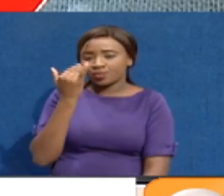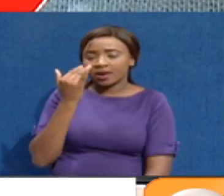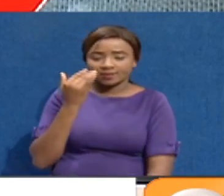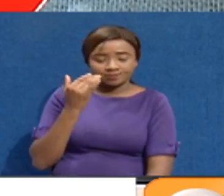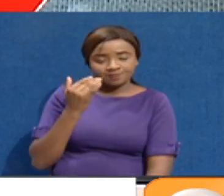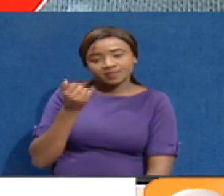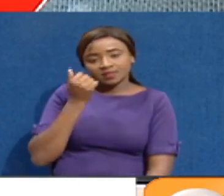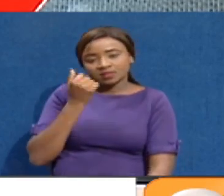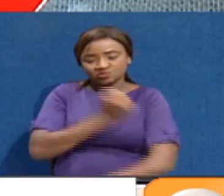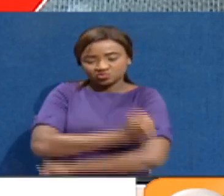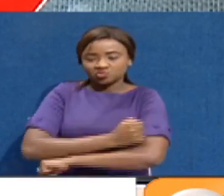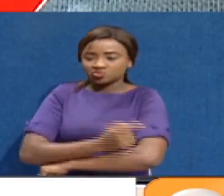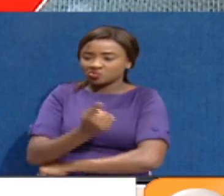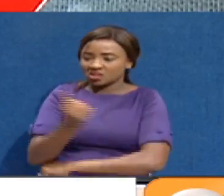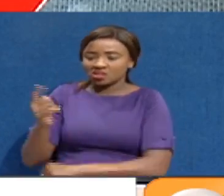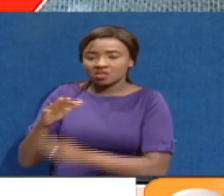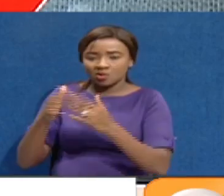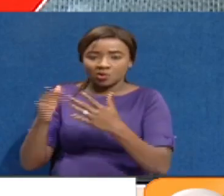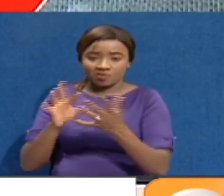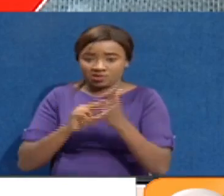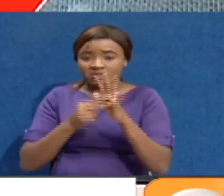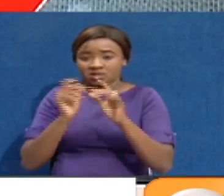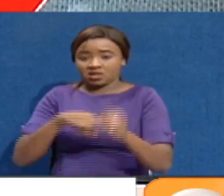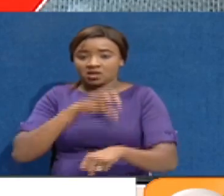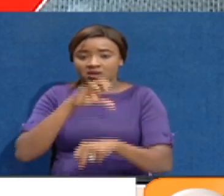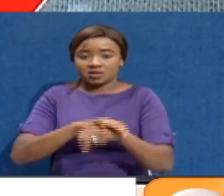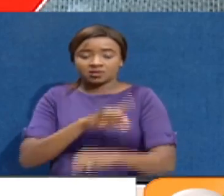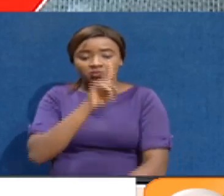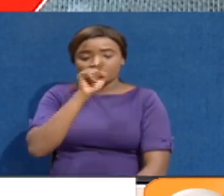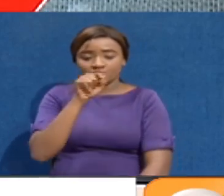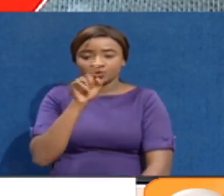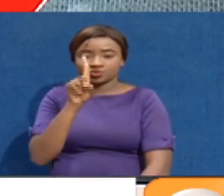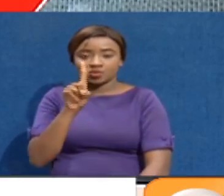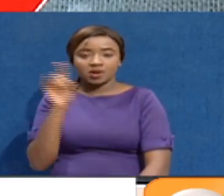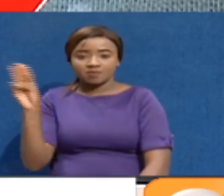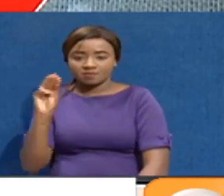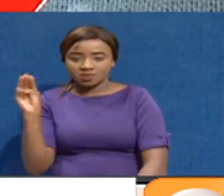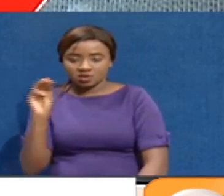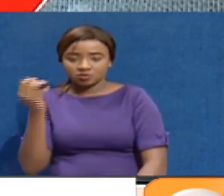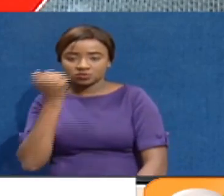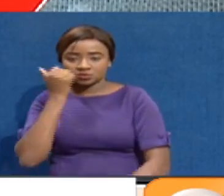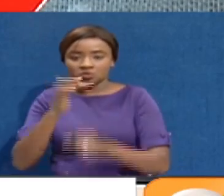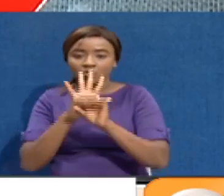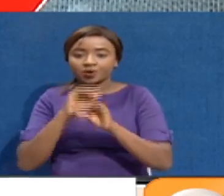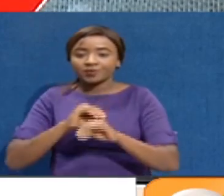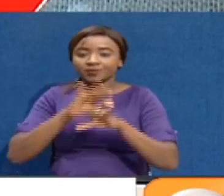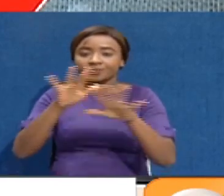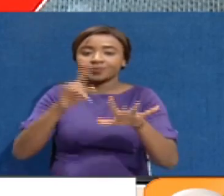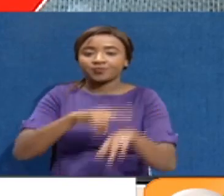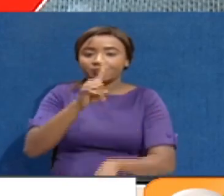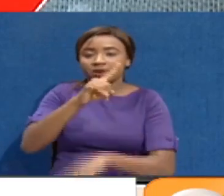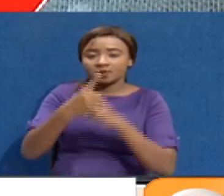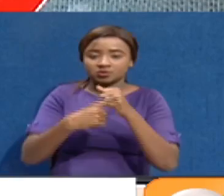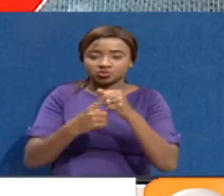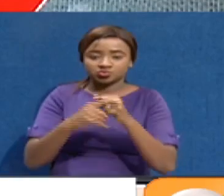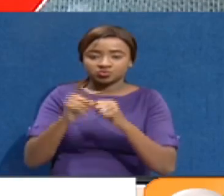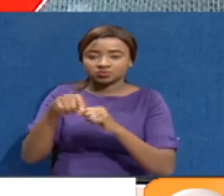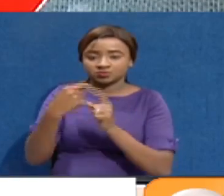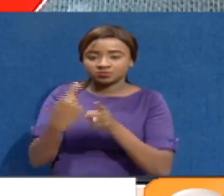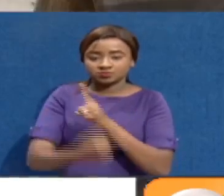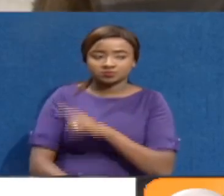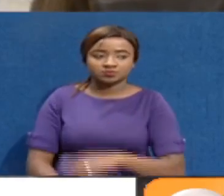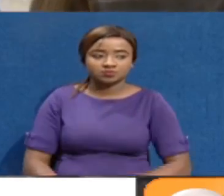the 1.1 million infections mark by June this year. Dorcas Wangira reports.